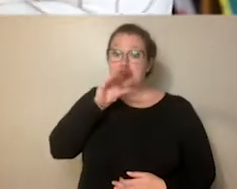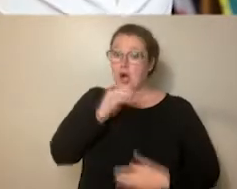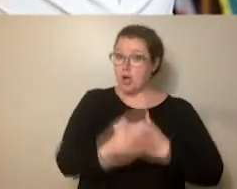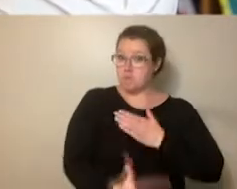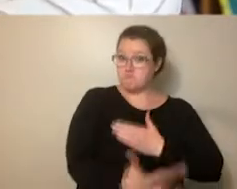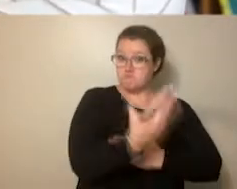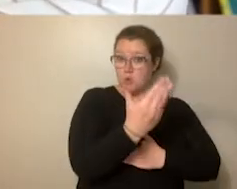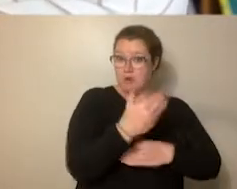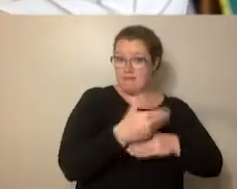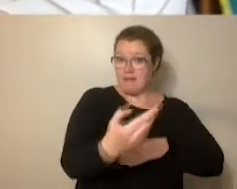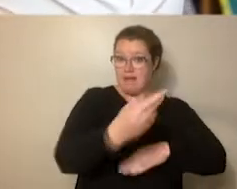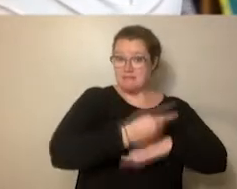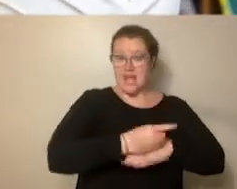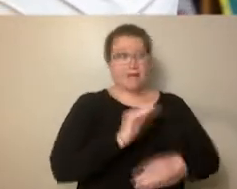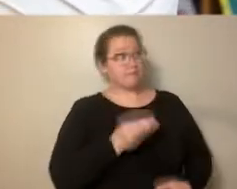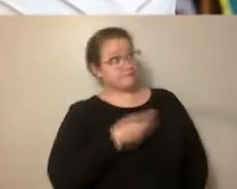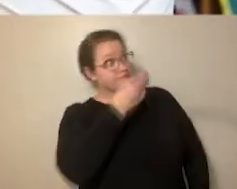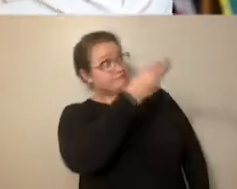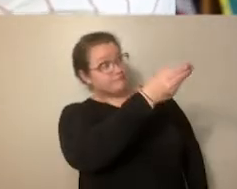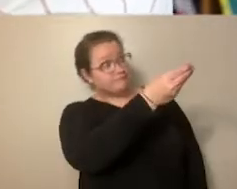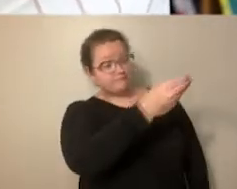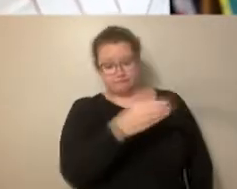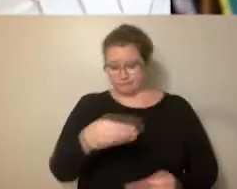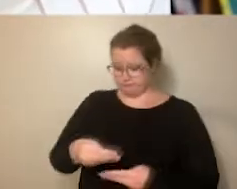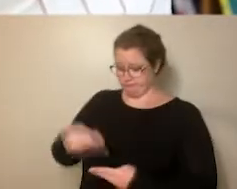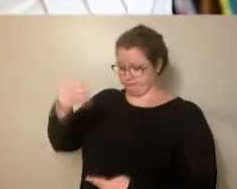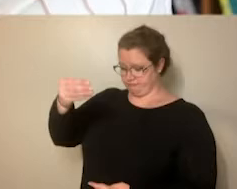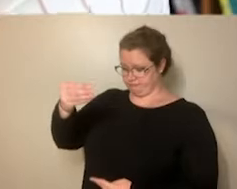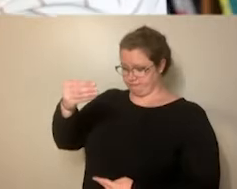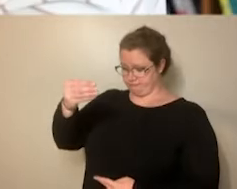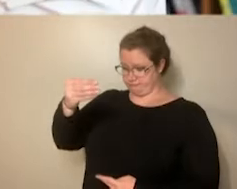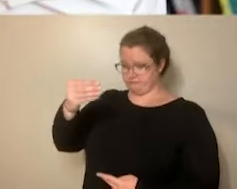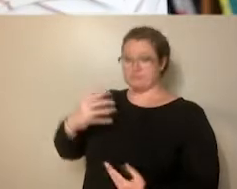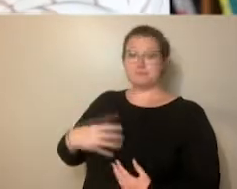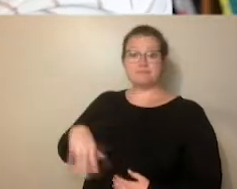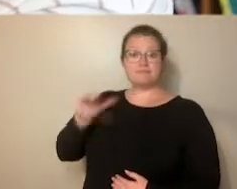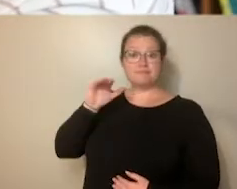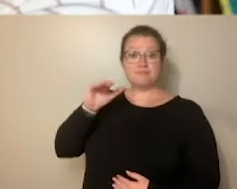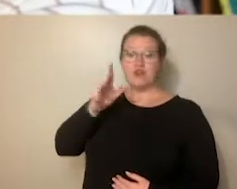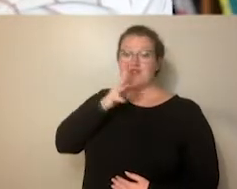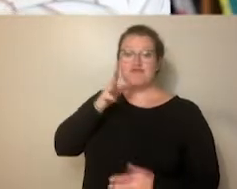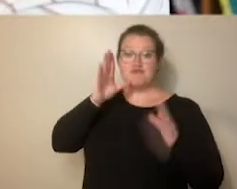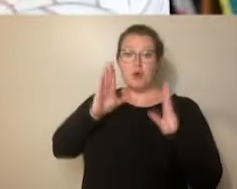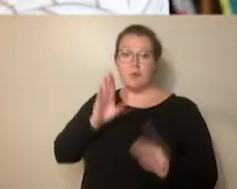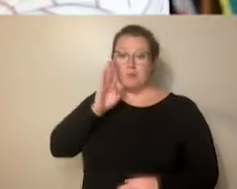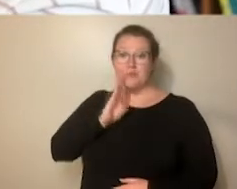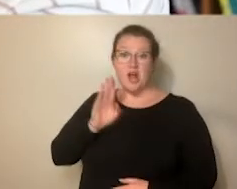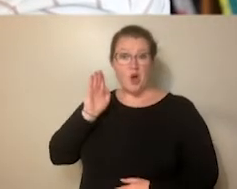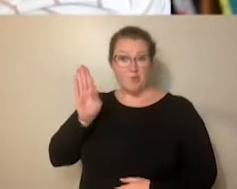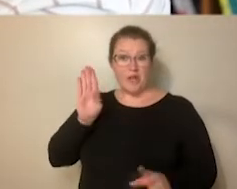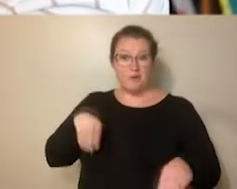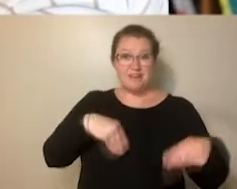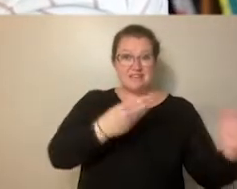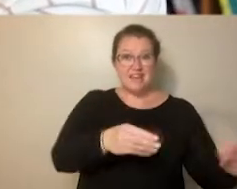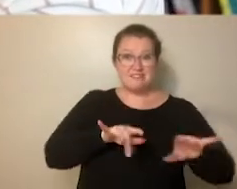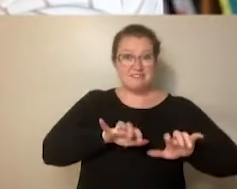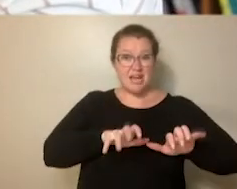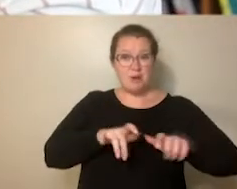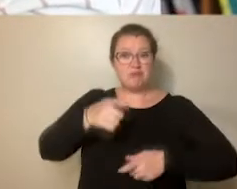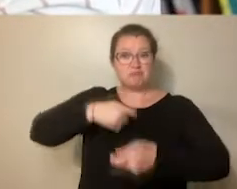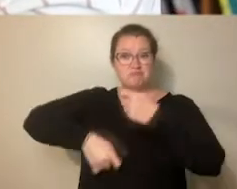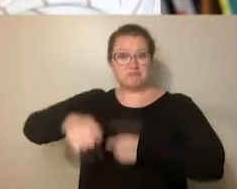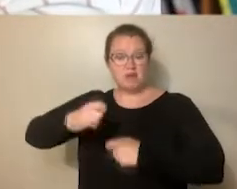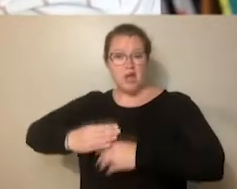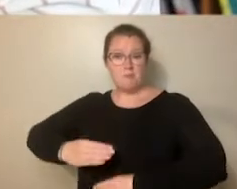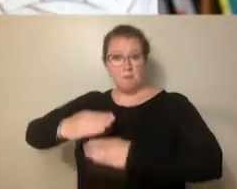note. Dear Farmer Brown, we will exchange our typewriter for electric blankets. Leave them outside the barn door, and